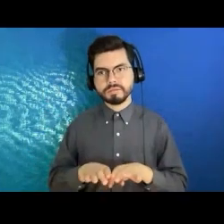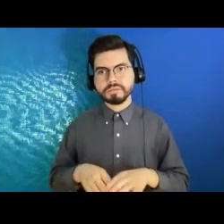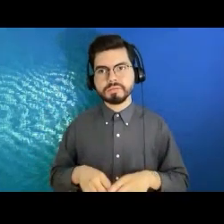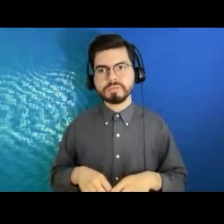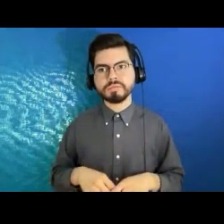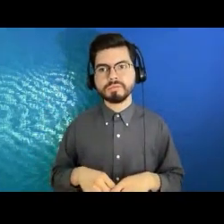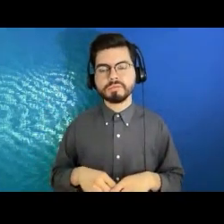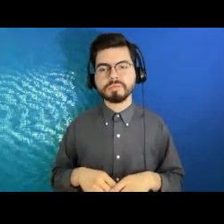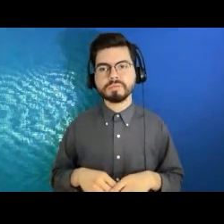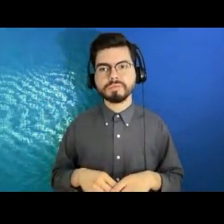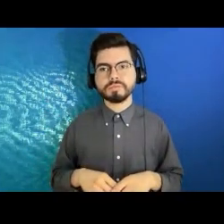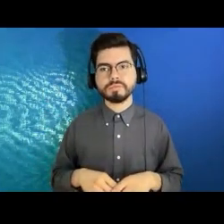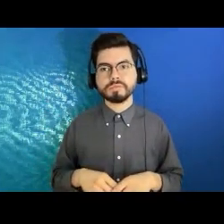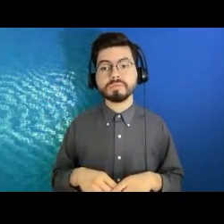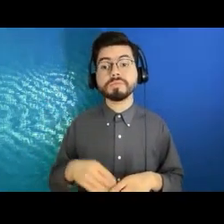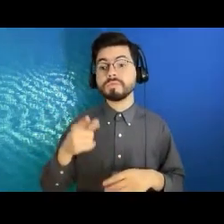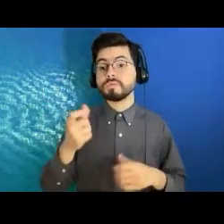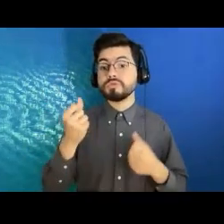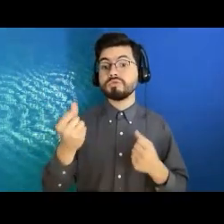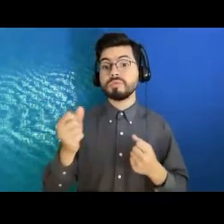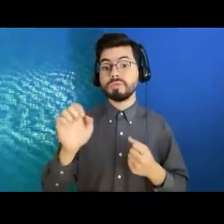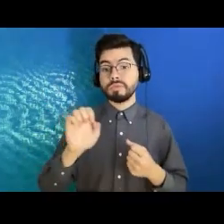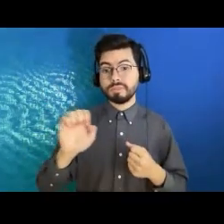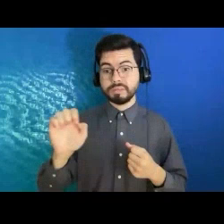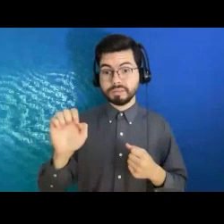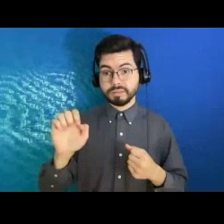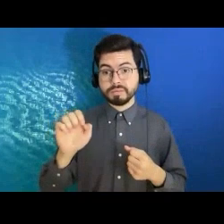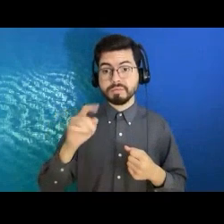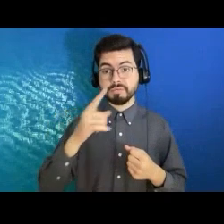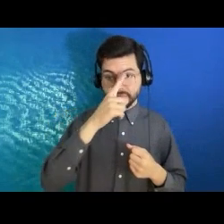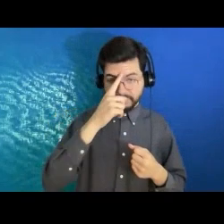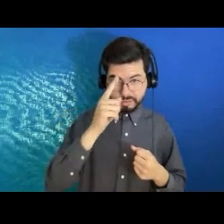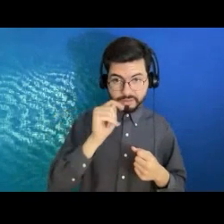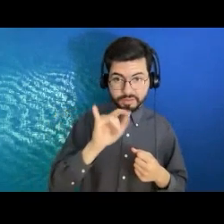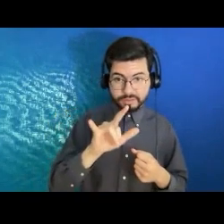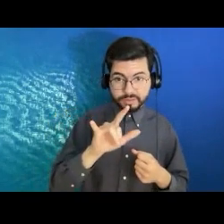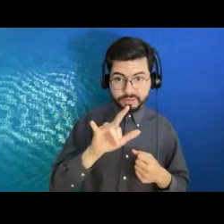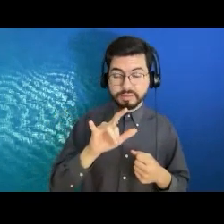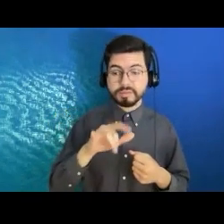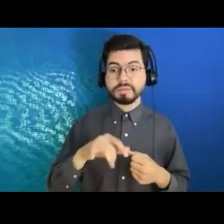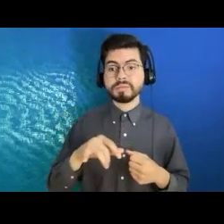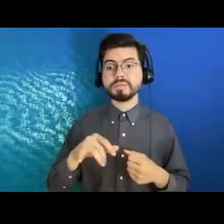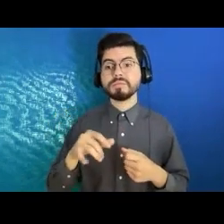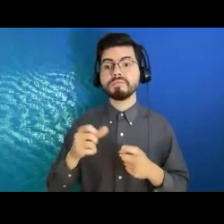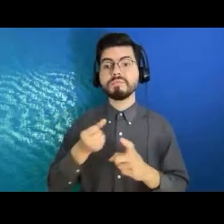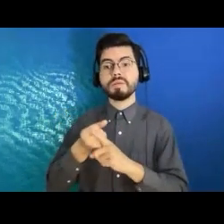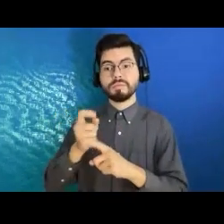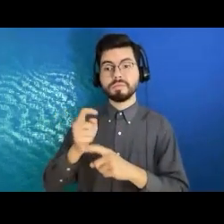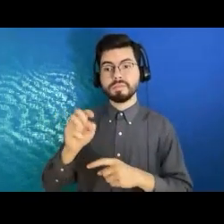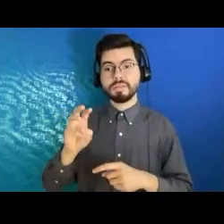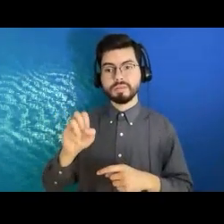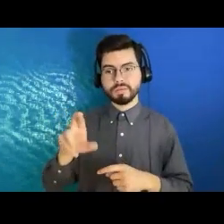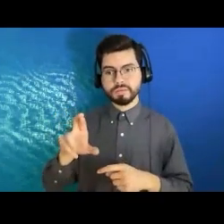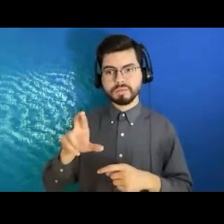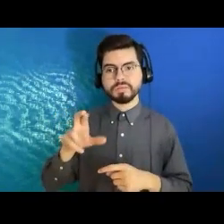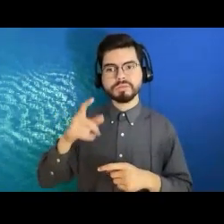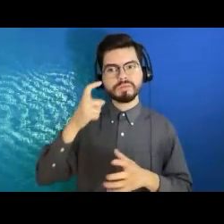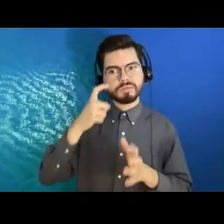with people when you're driving east to Tower. You're driving from Blacktail, you hit Tower, and you're like, oh, the landscape's starting to look really